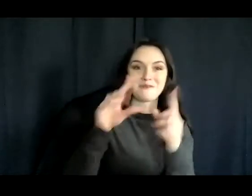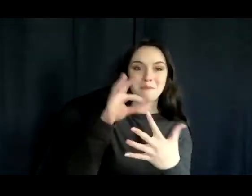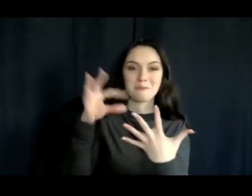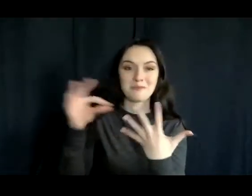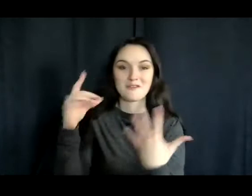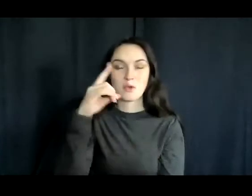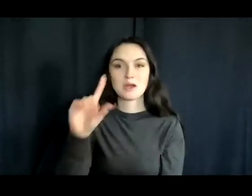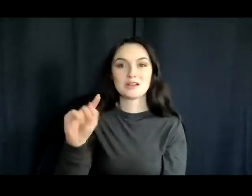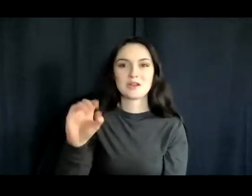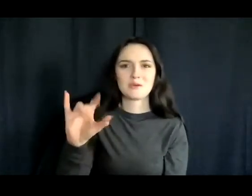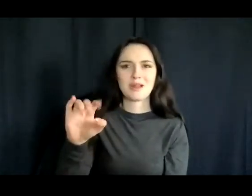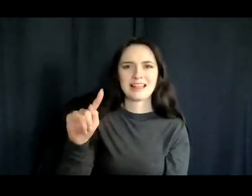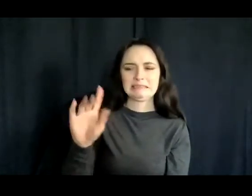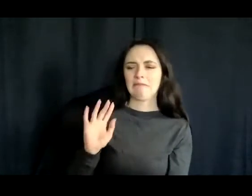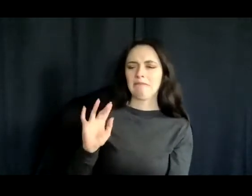looked yucky.